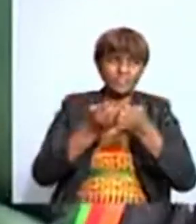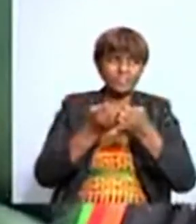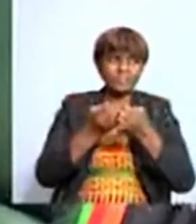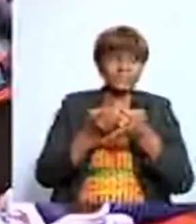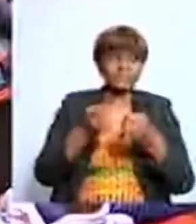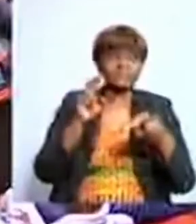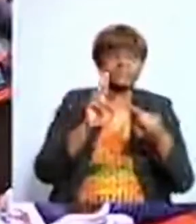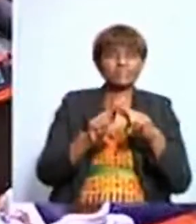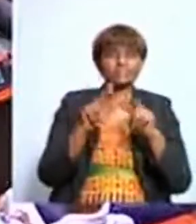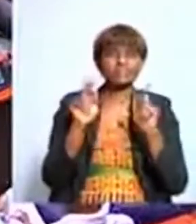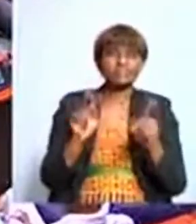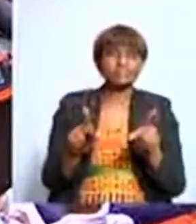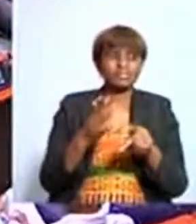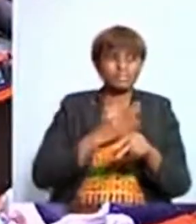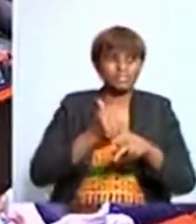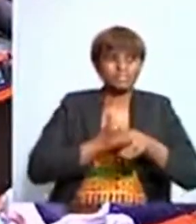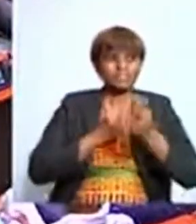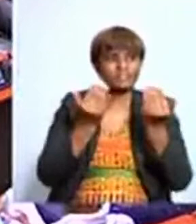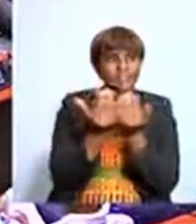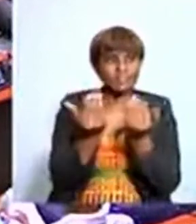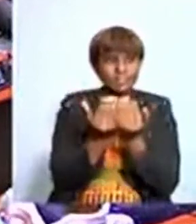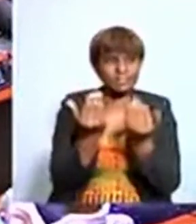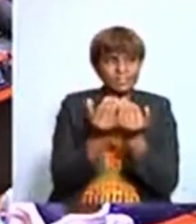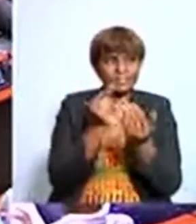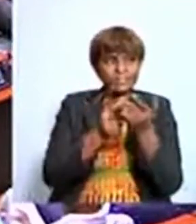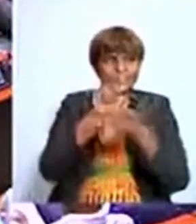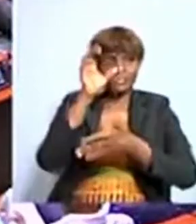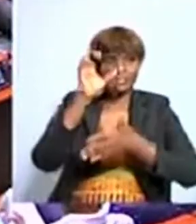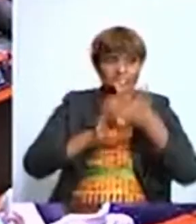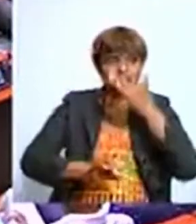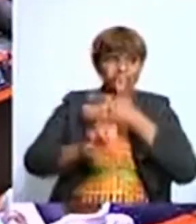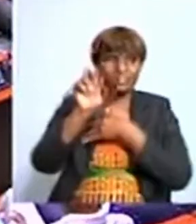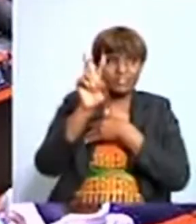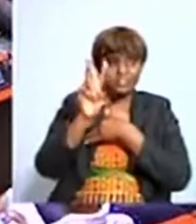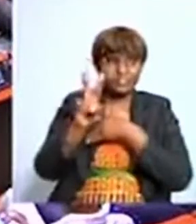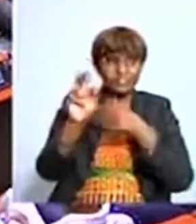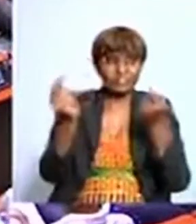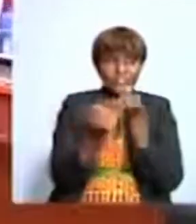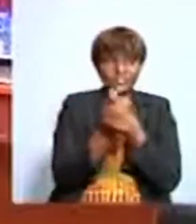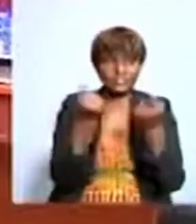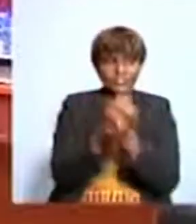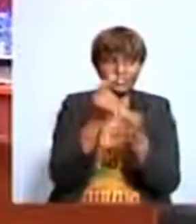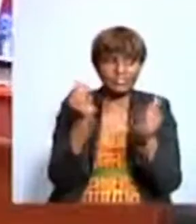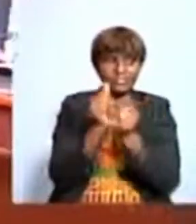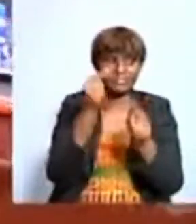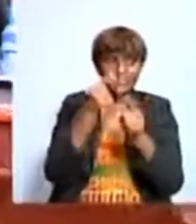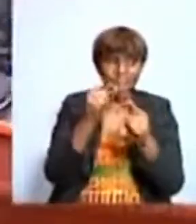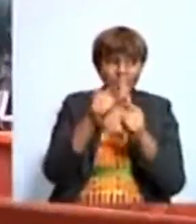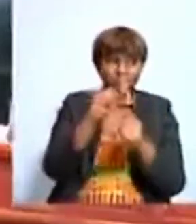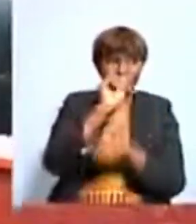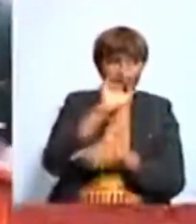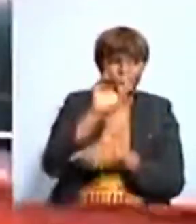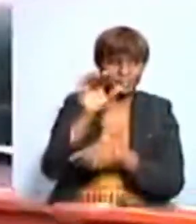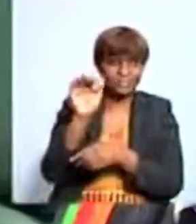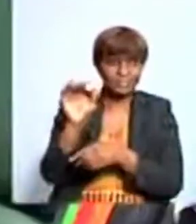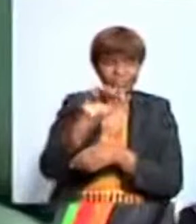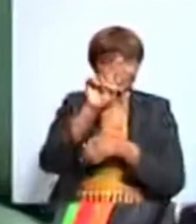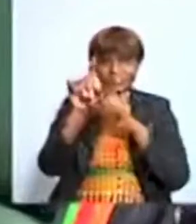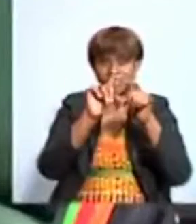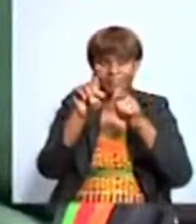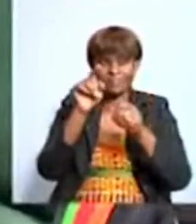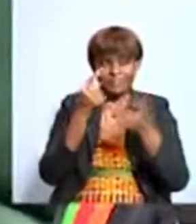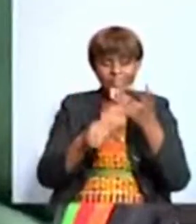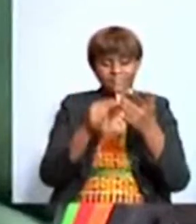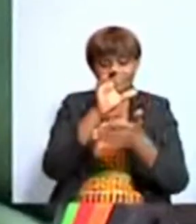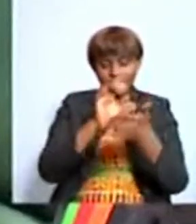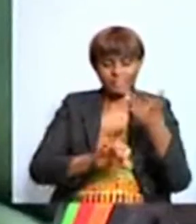Mr. Chairman, I beg to move that Clause 2 be amended with words as circulated. The question is that Clause